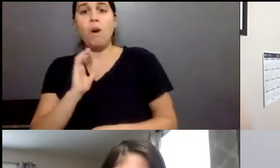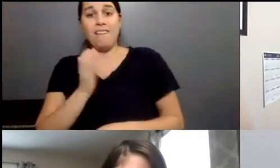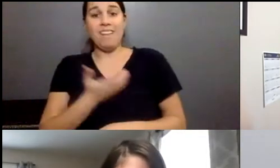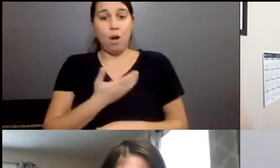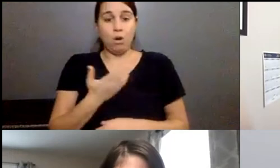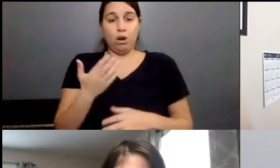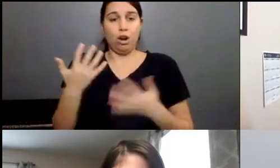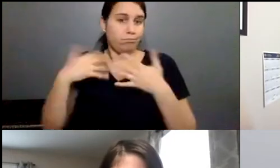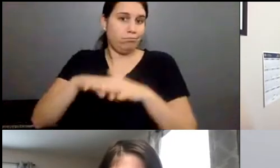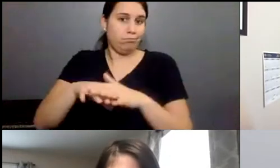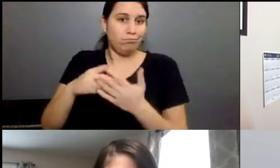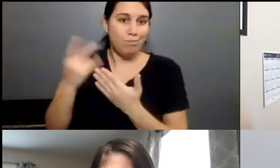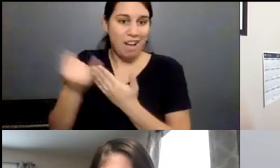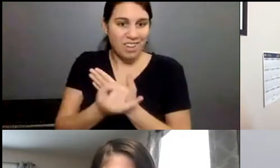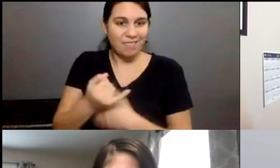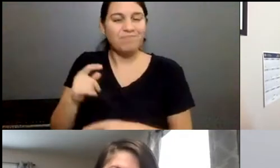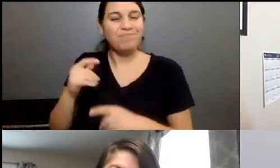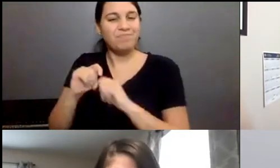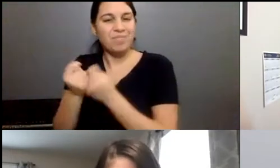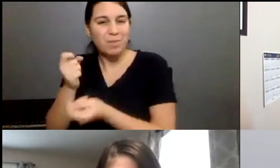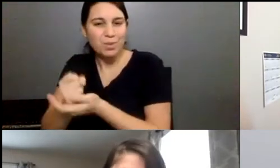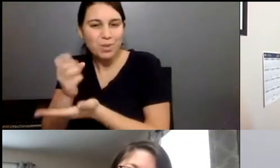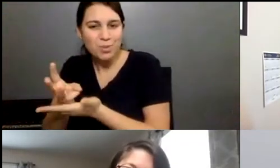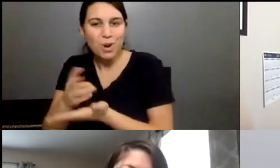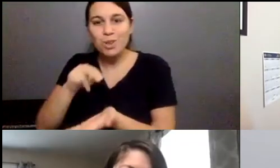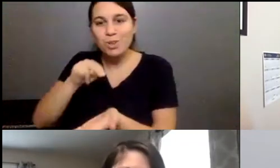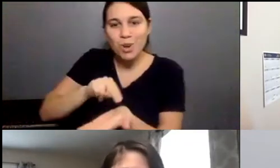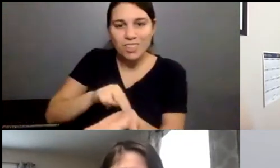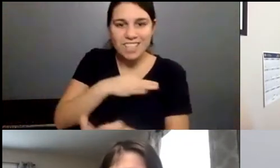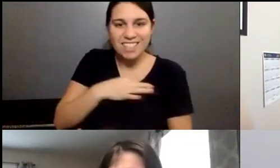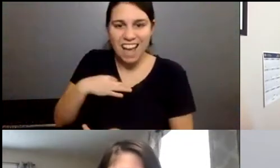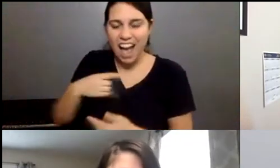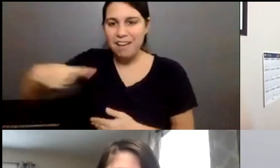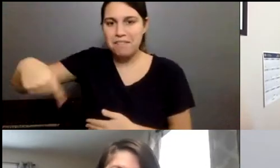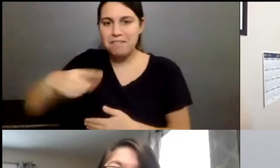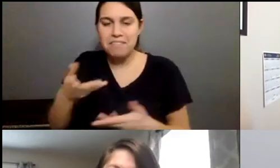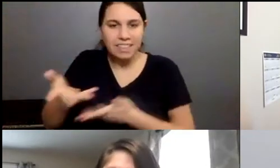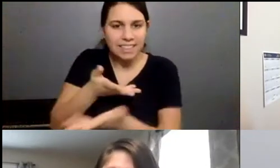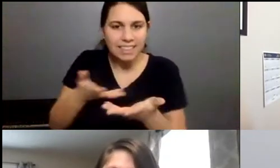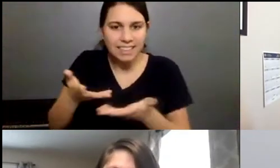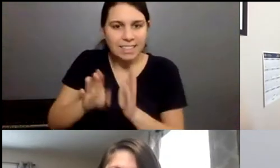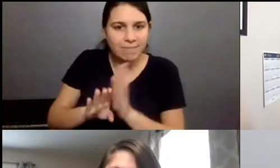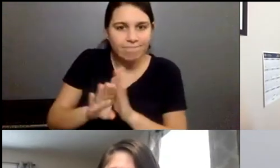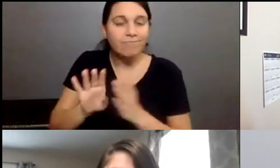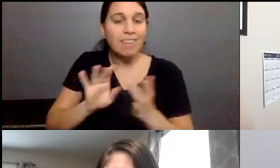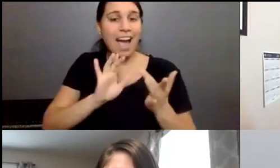work with our team of social workers and nursing staff around a outreach